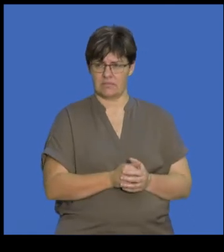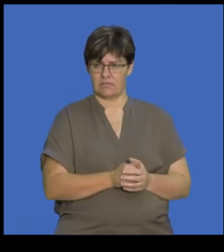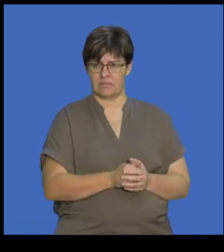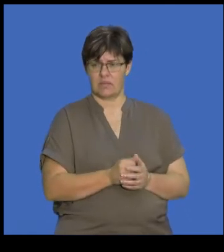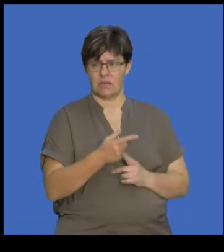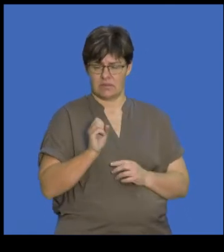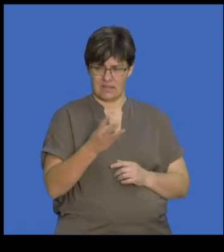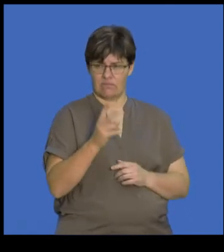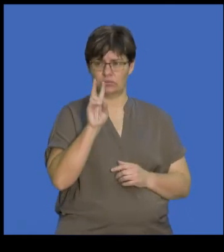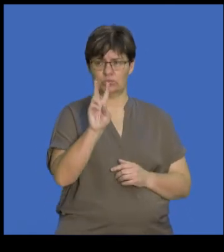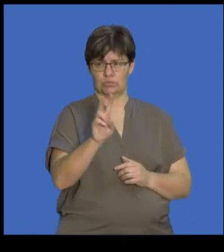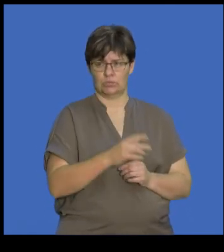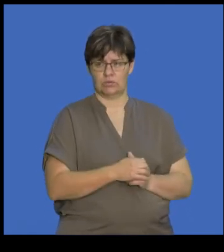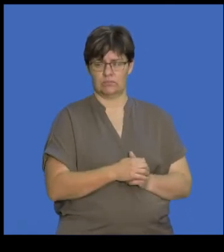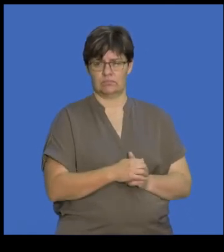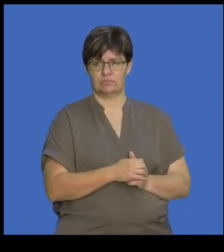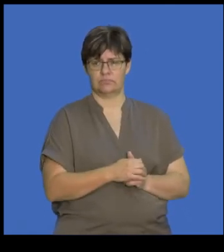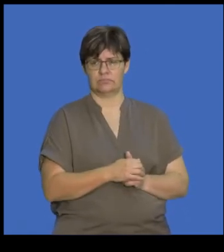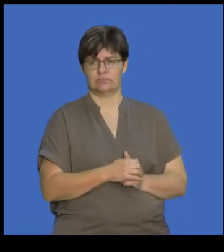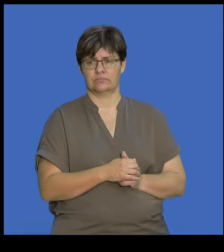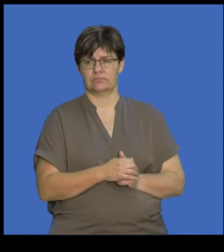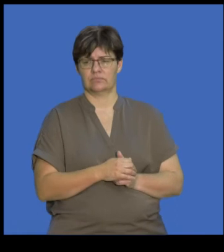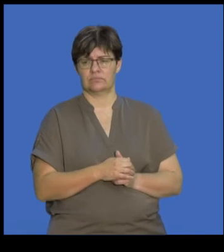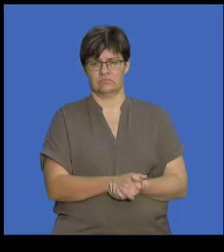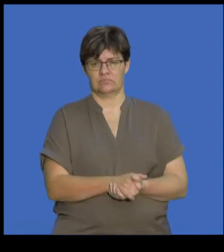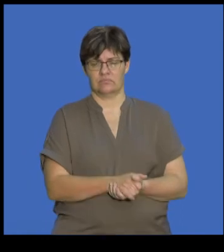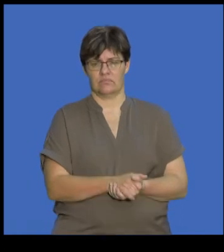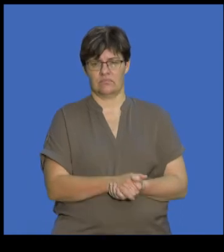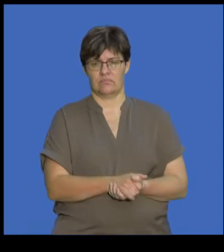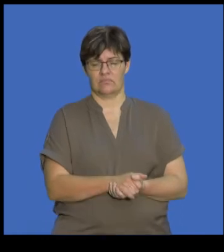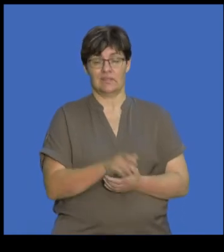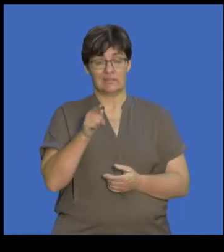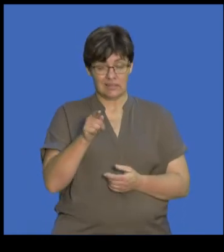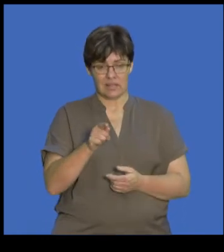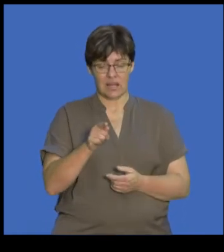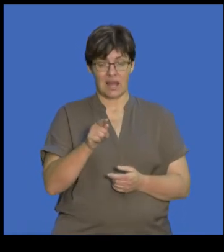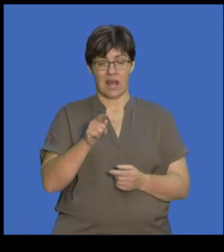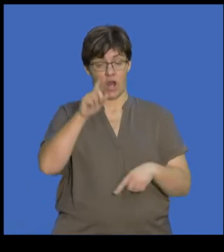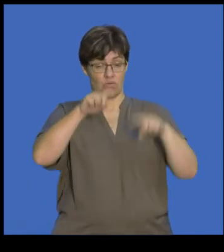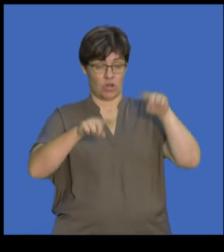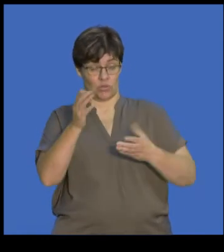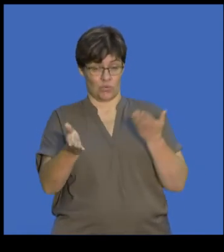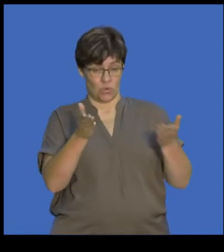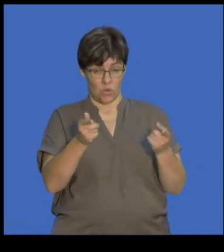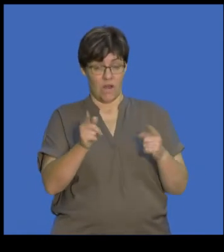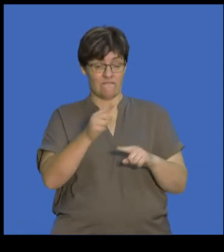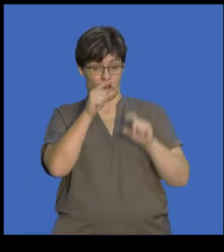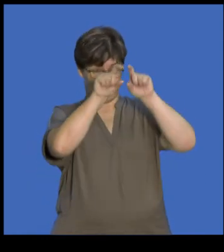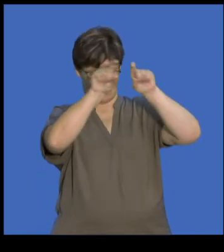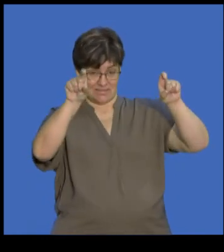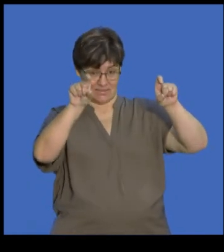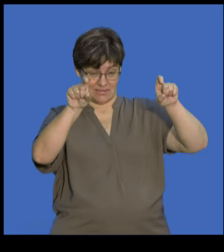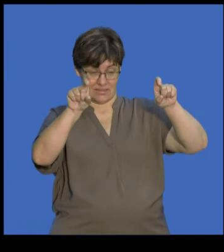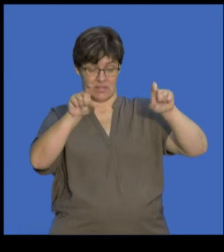2 here, okay, right? Just a moment. So the ratio for the first set of values, which corresponds